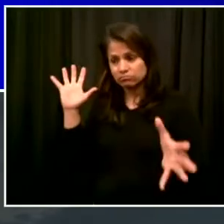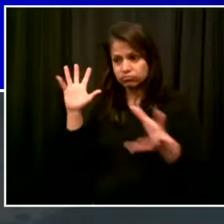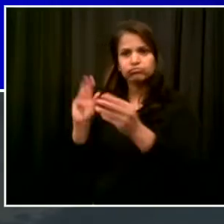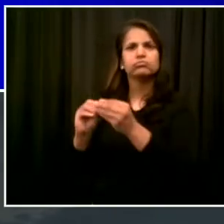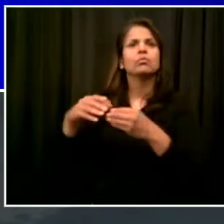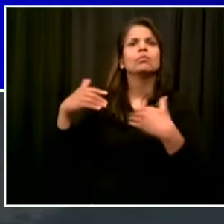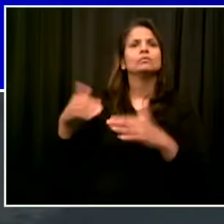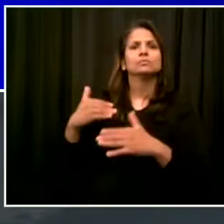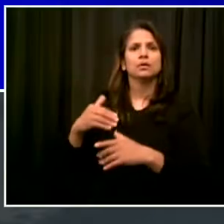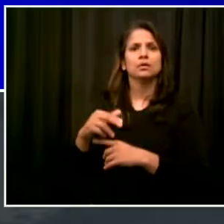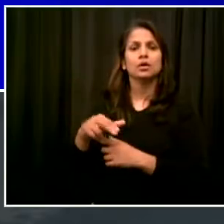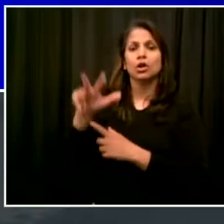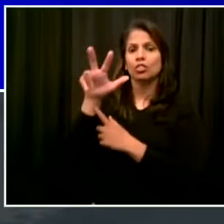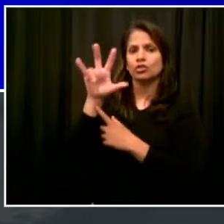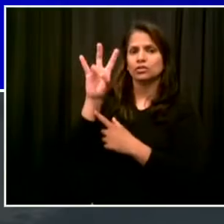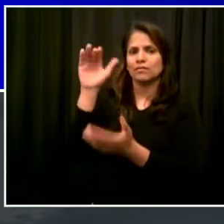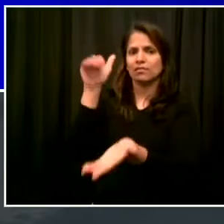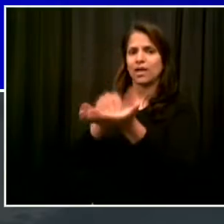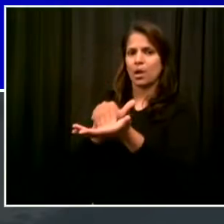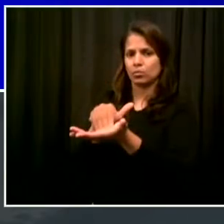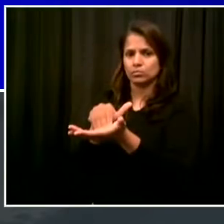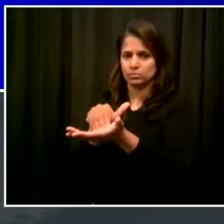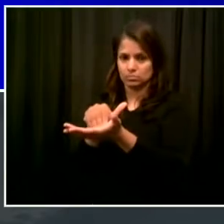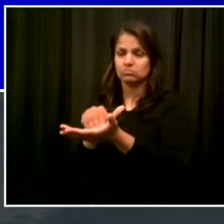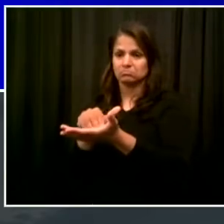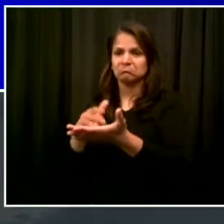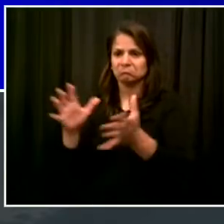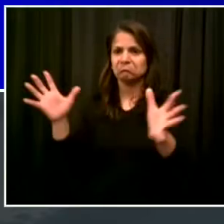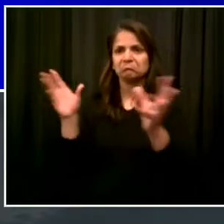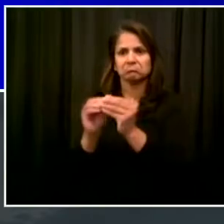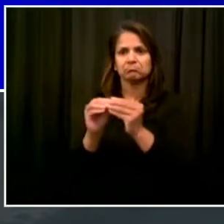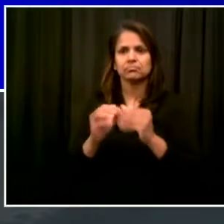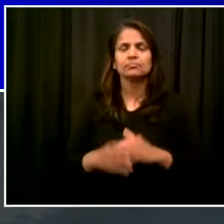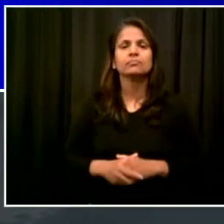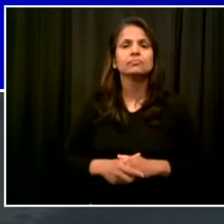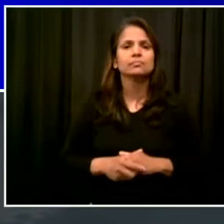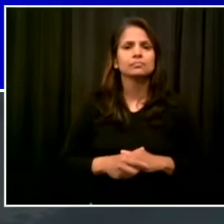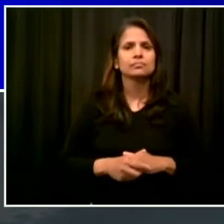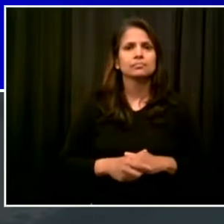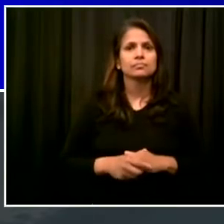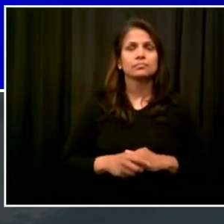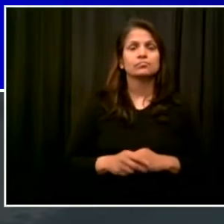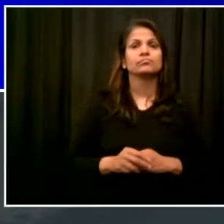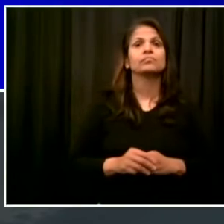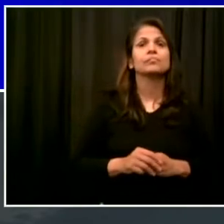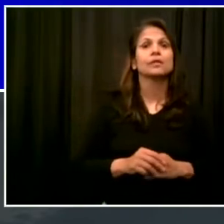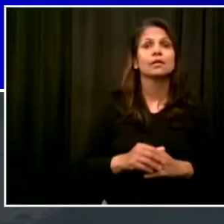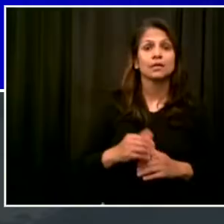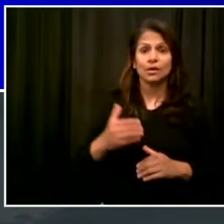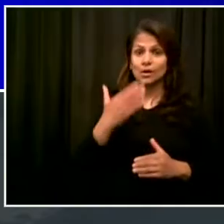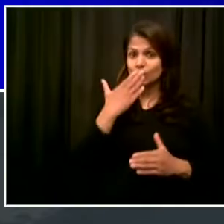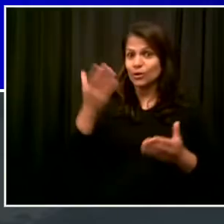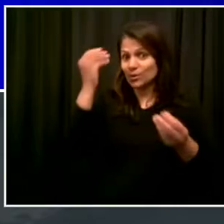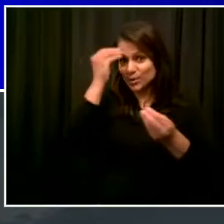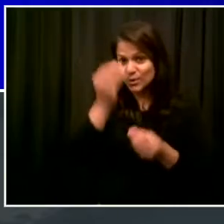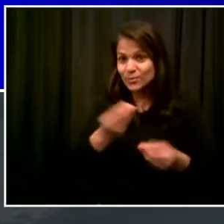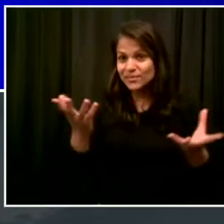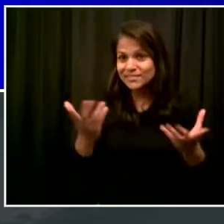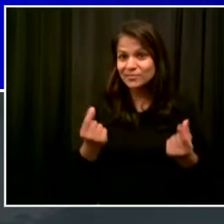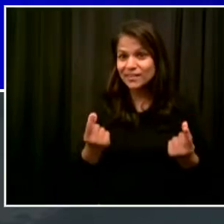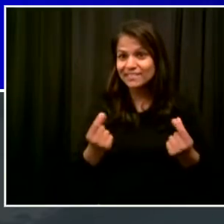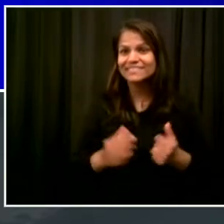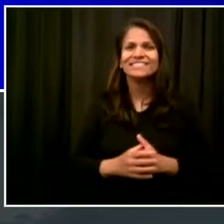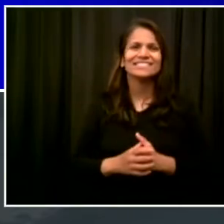to just give credit where credit is due. We are able to make this announcement today because of you, because of all you did to fight through